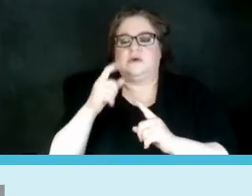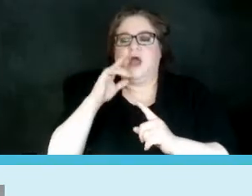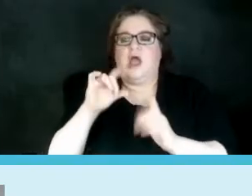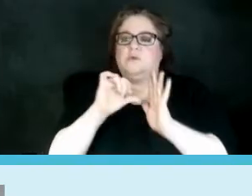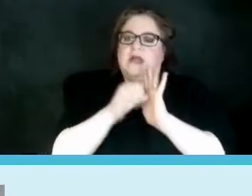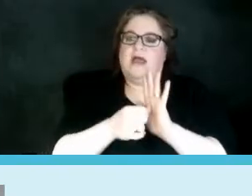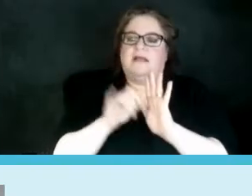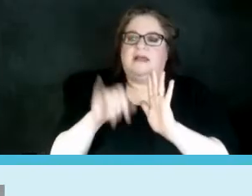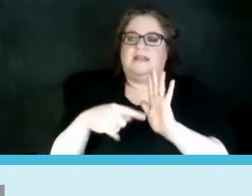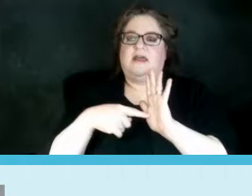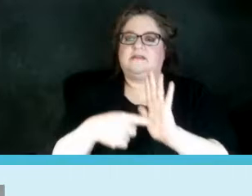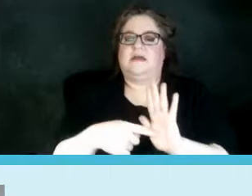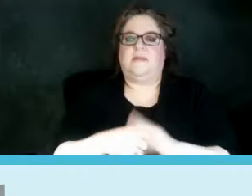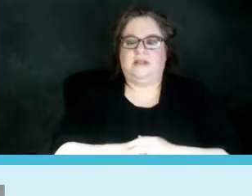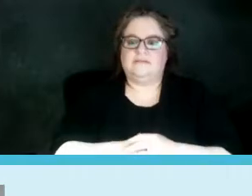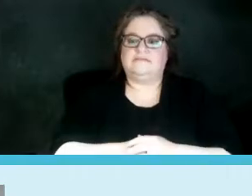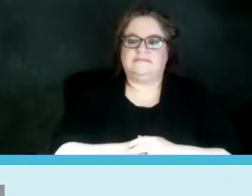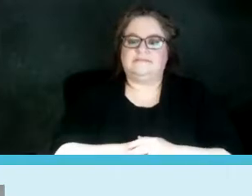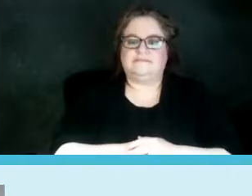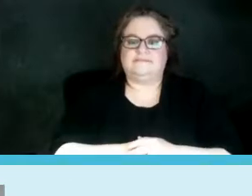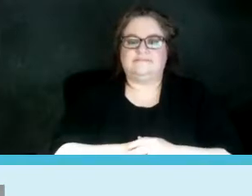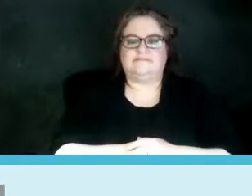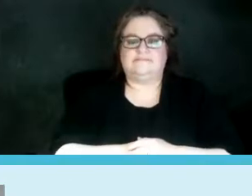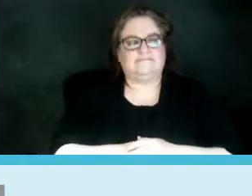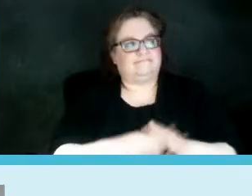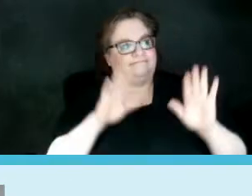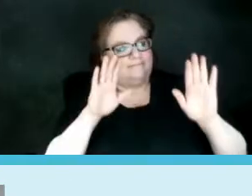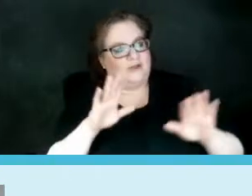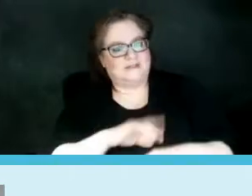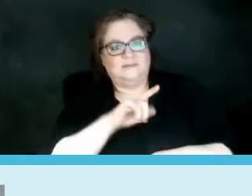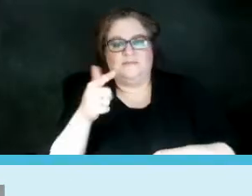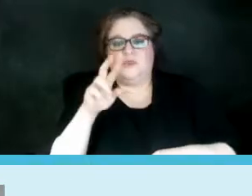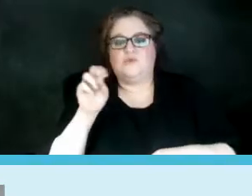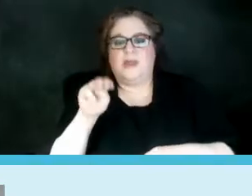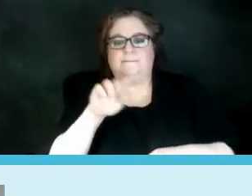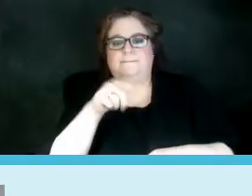that example. Awesome. Rem?